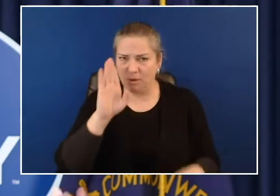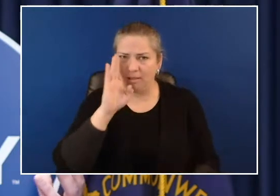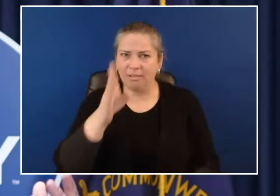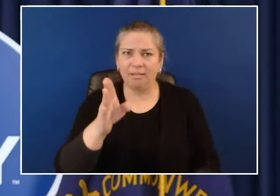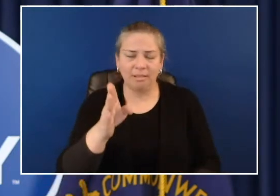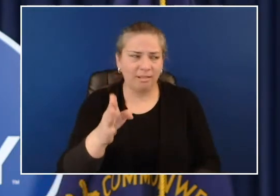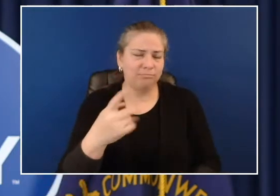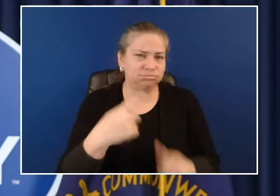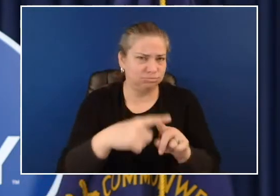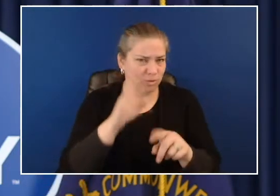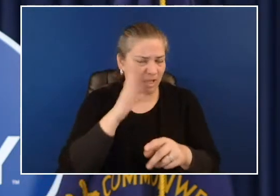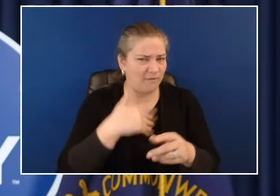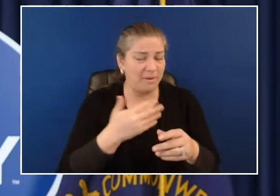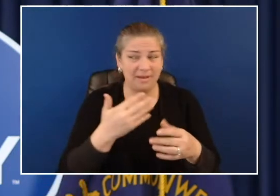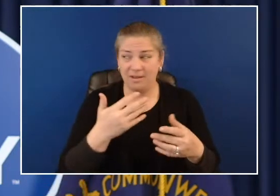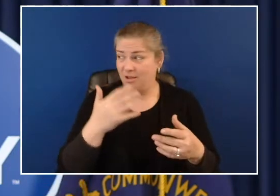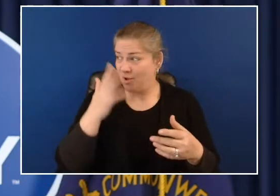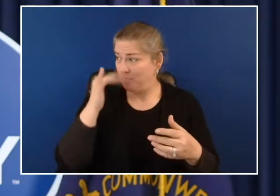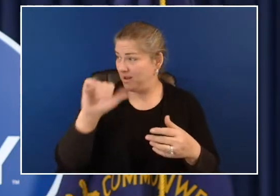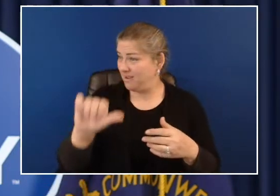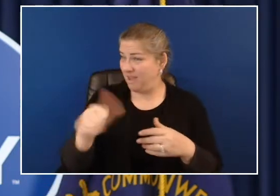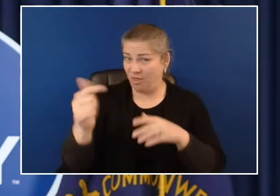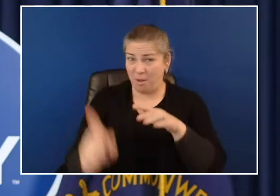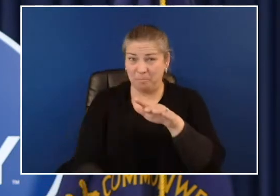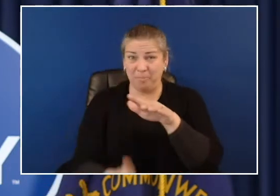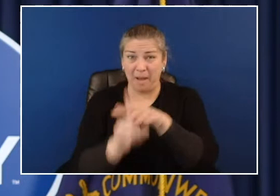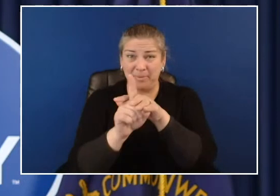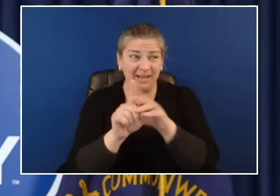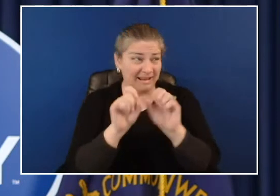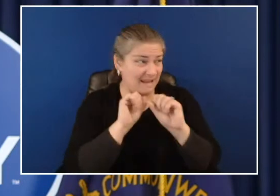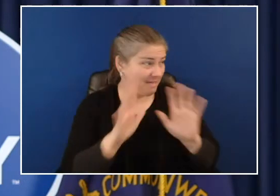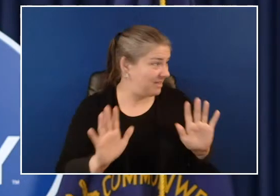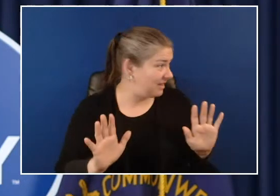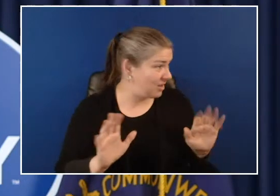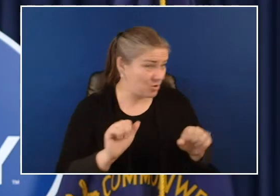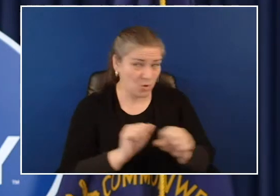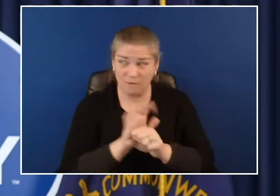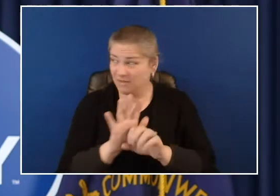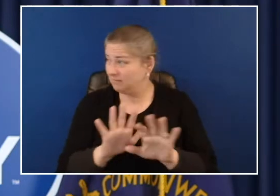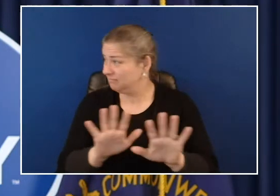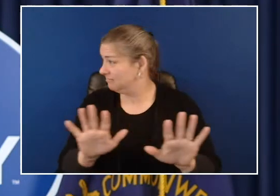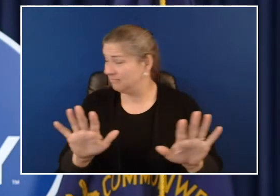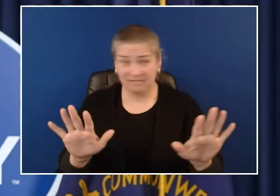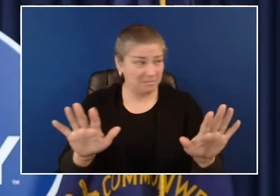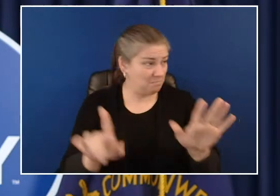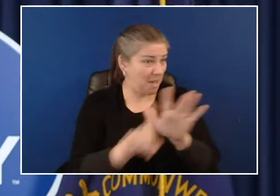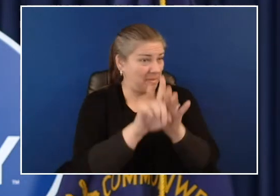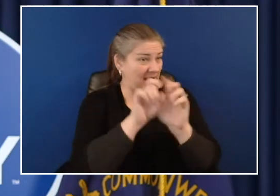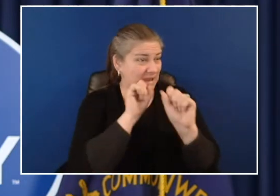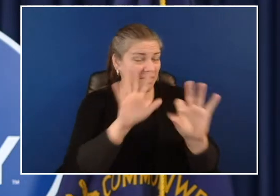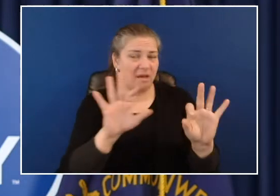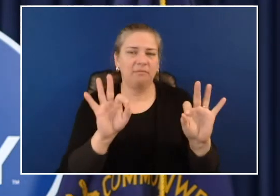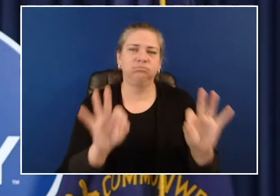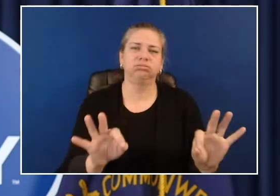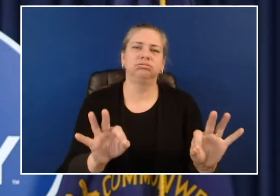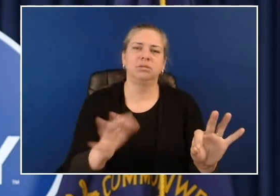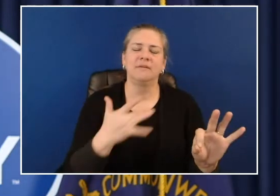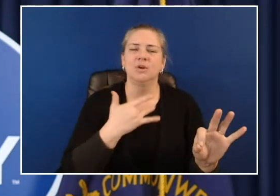another variant that creates a new surge, I think we're headed to a really good place. And that feels pretty good to report.